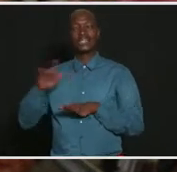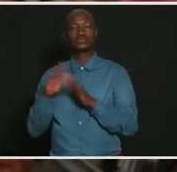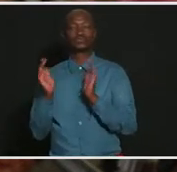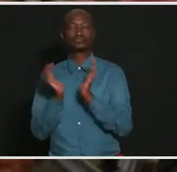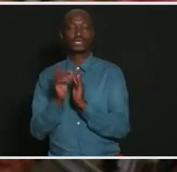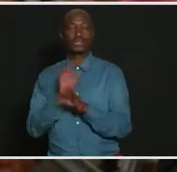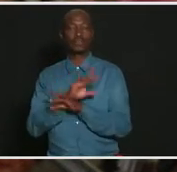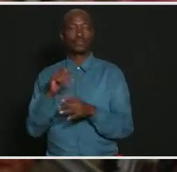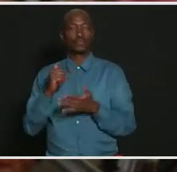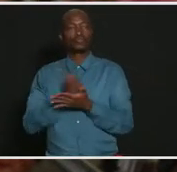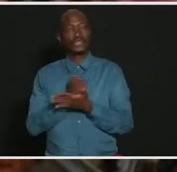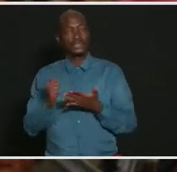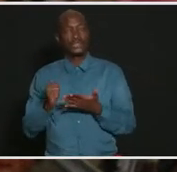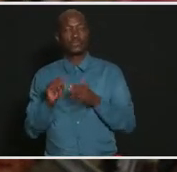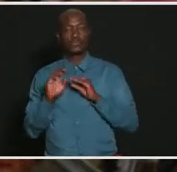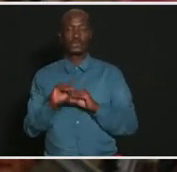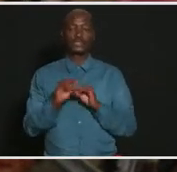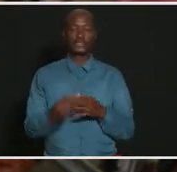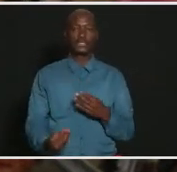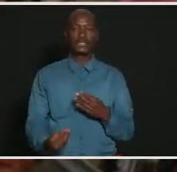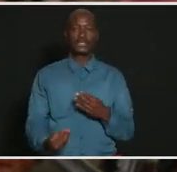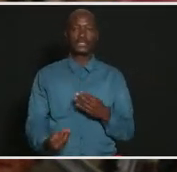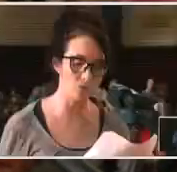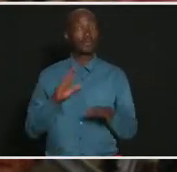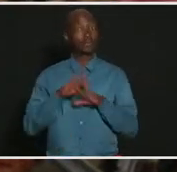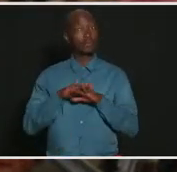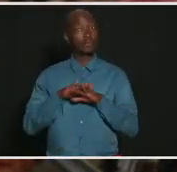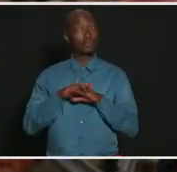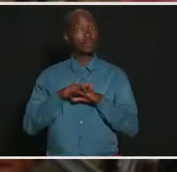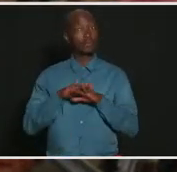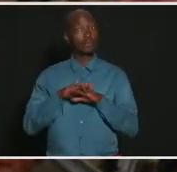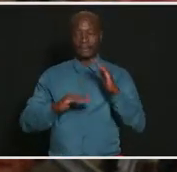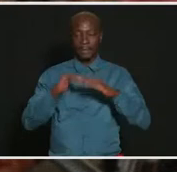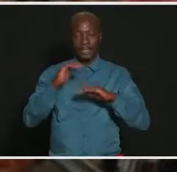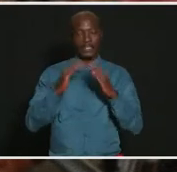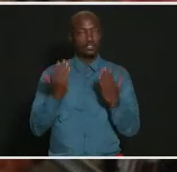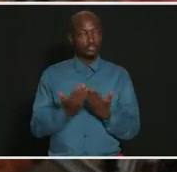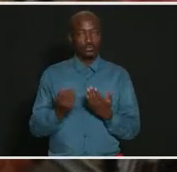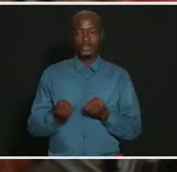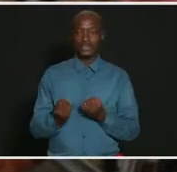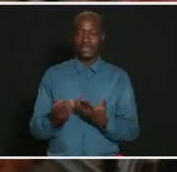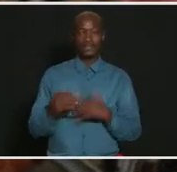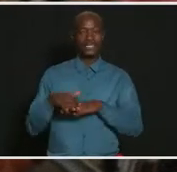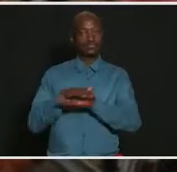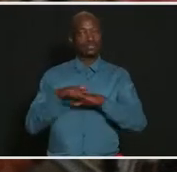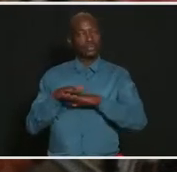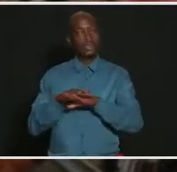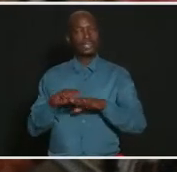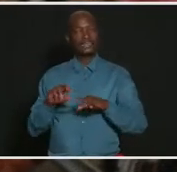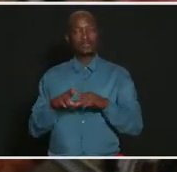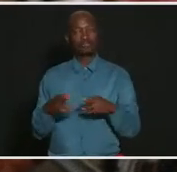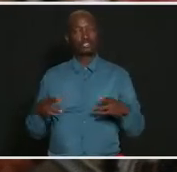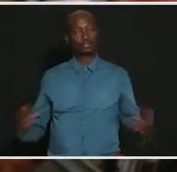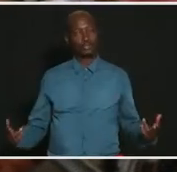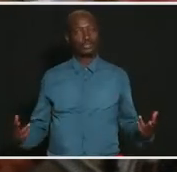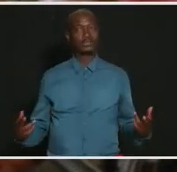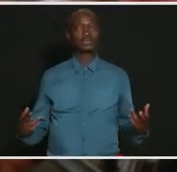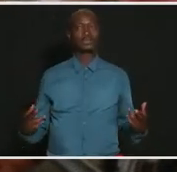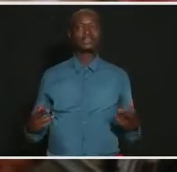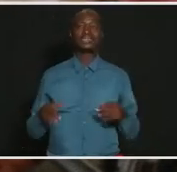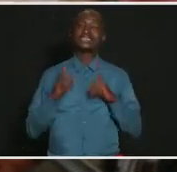not registering and More Time On Building schools and providing kids with basic resources and teachers